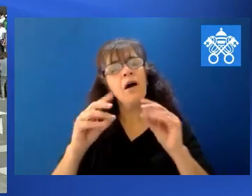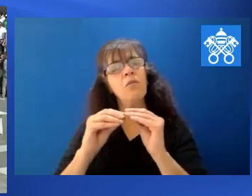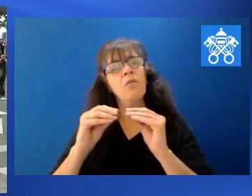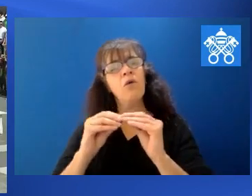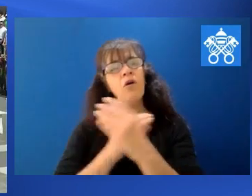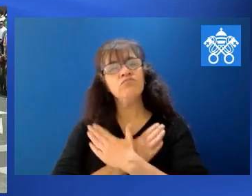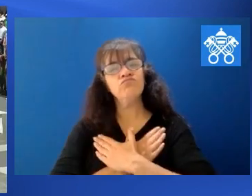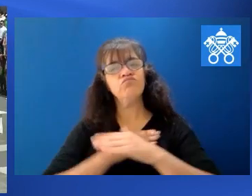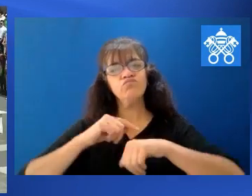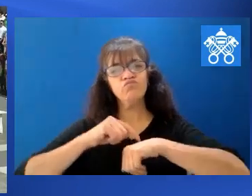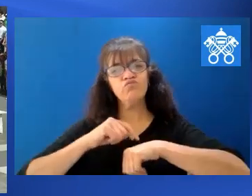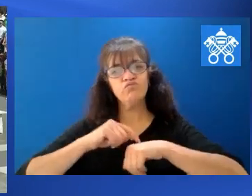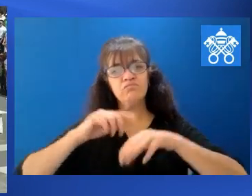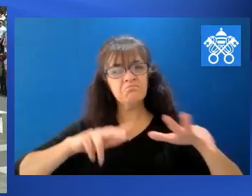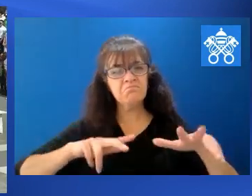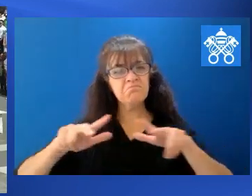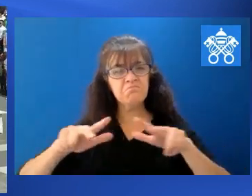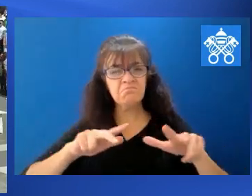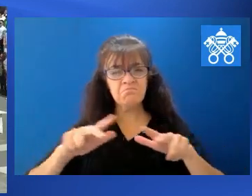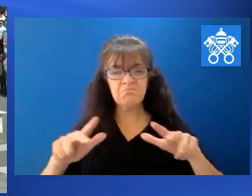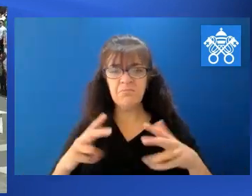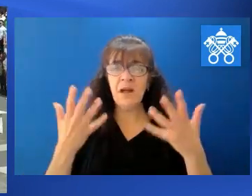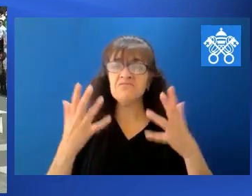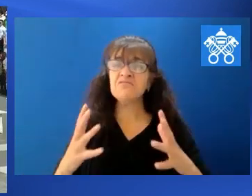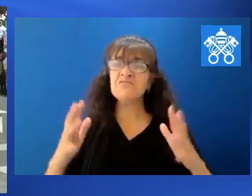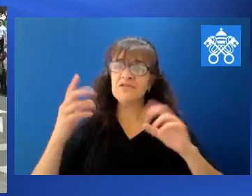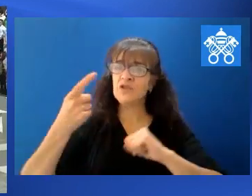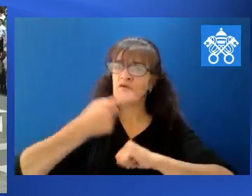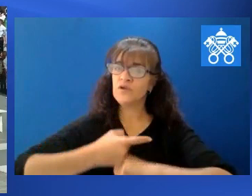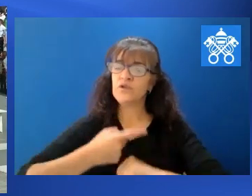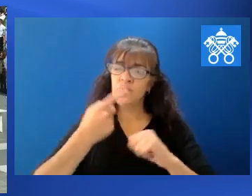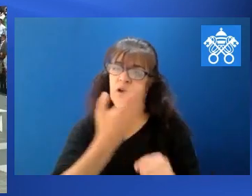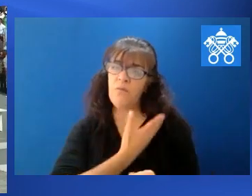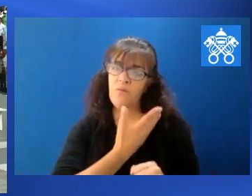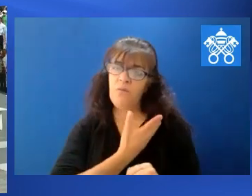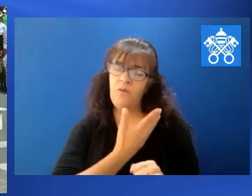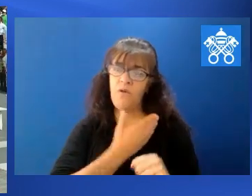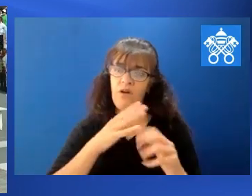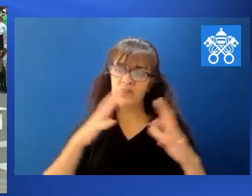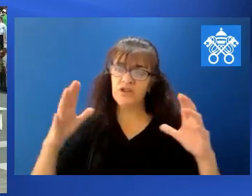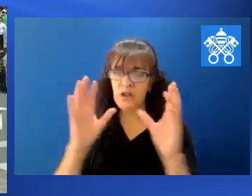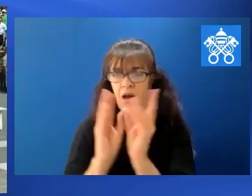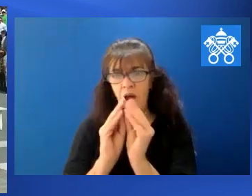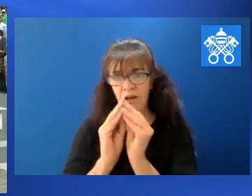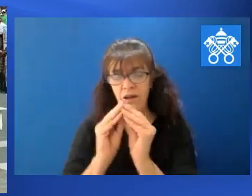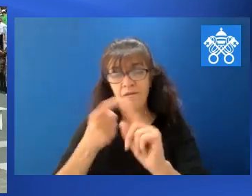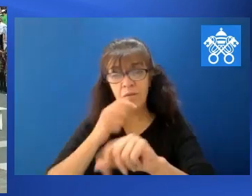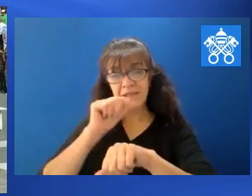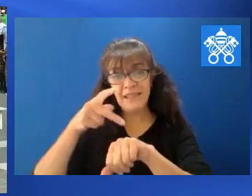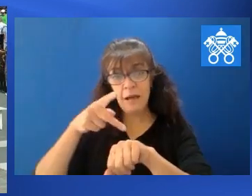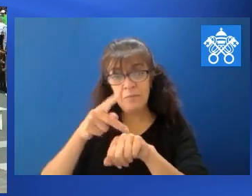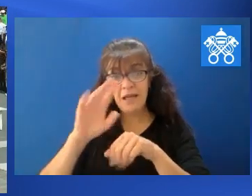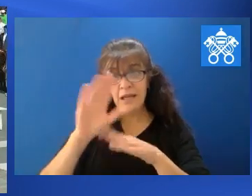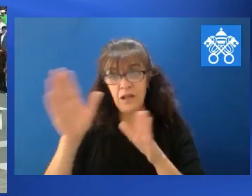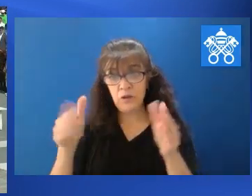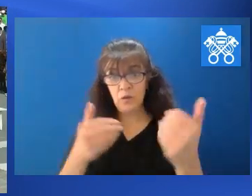And this ends the live stream broadcast of Pope Francis's Wednesday General Audience from St. Peter's Square here in the Vatican. We